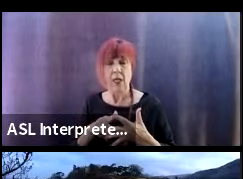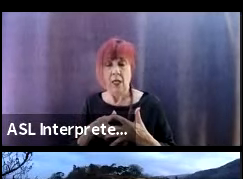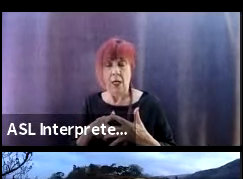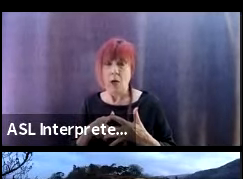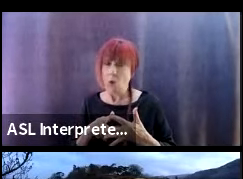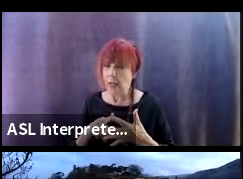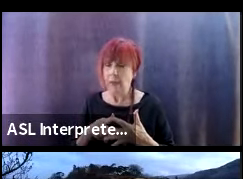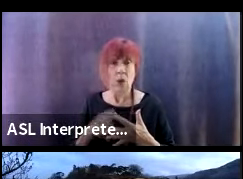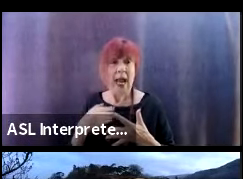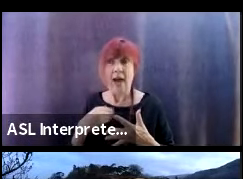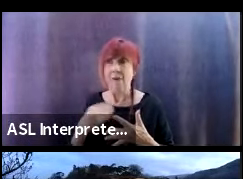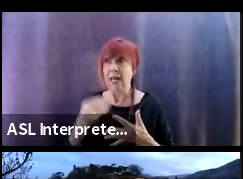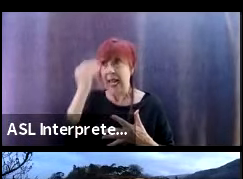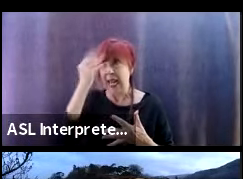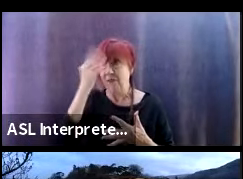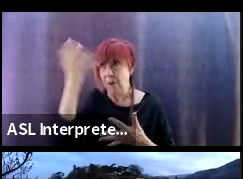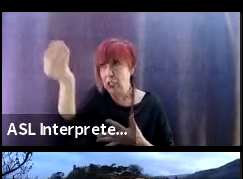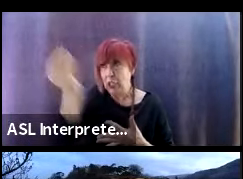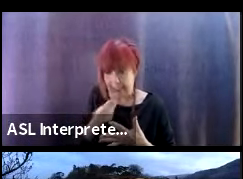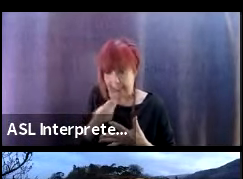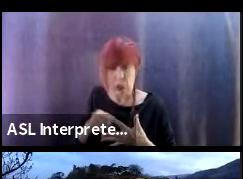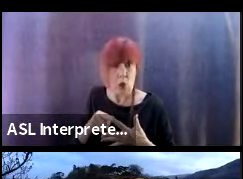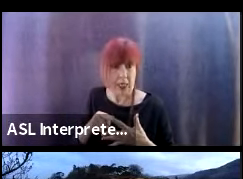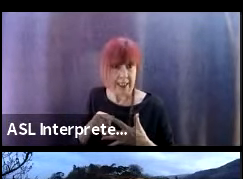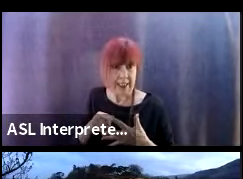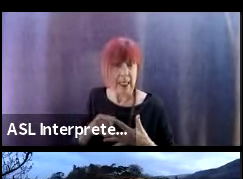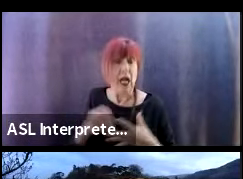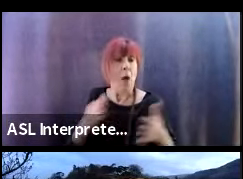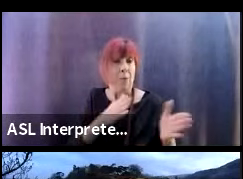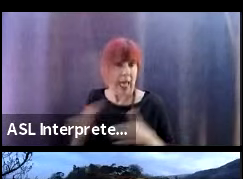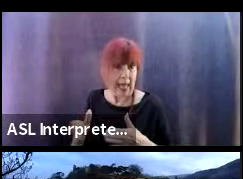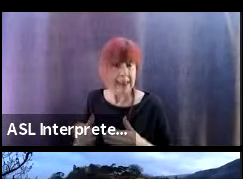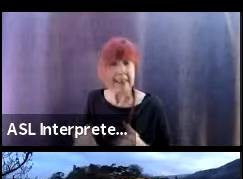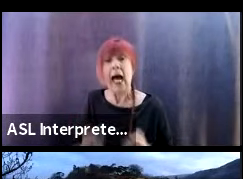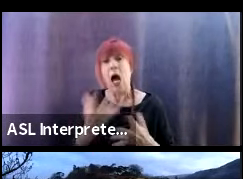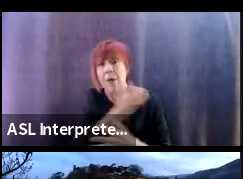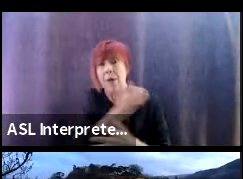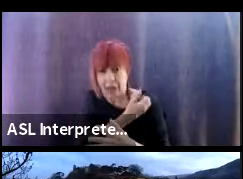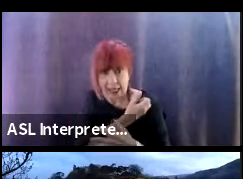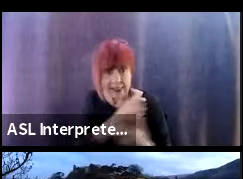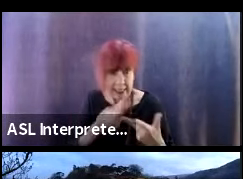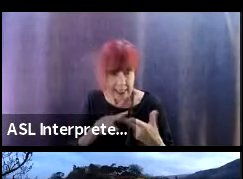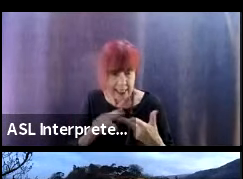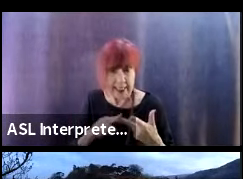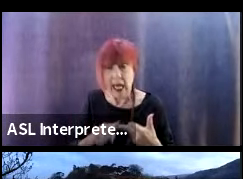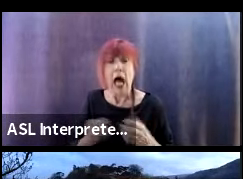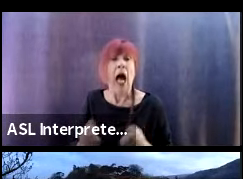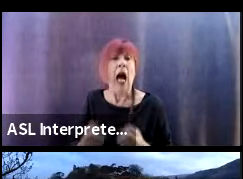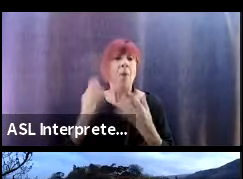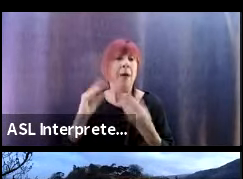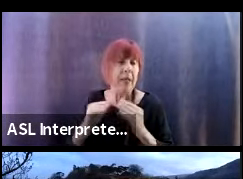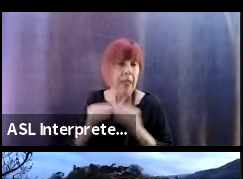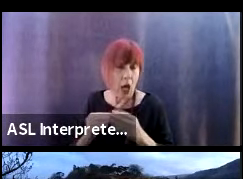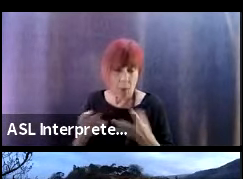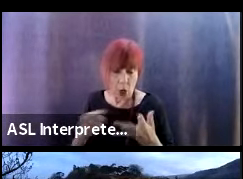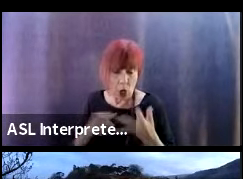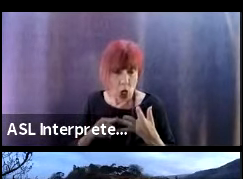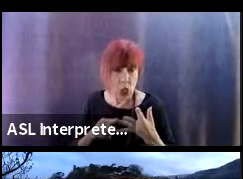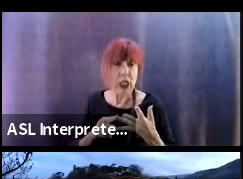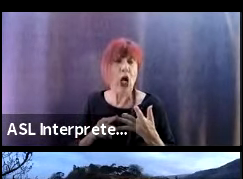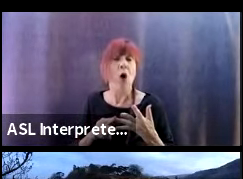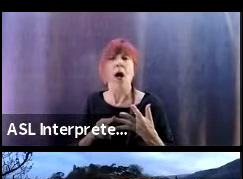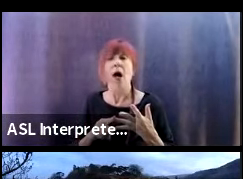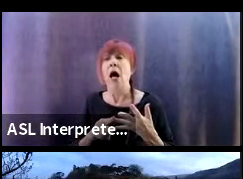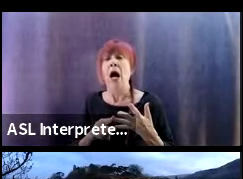with respect to supply. We really want it. We want it to come into the state desperately. We want to get people vaccinated desperately, but the real concrete information we